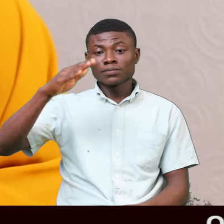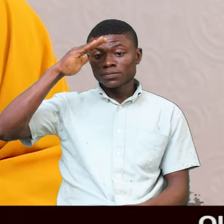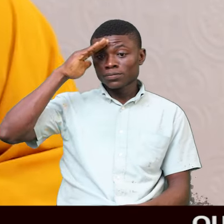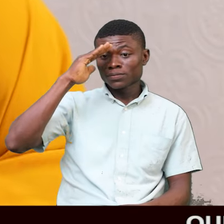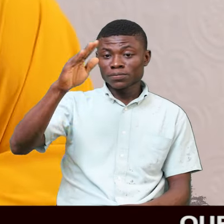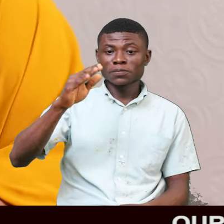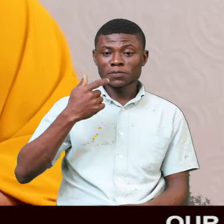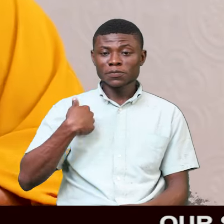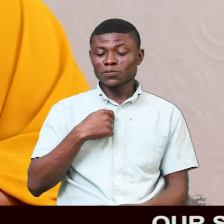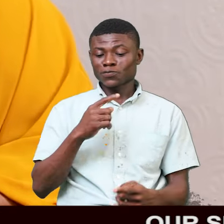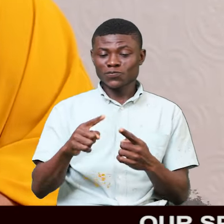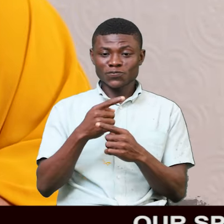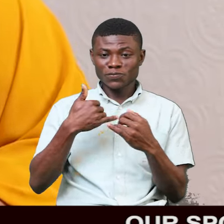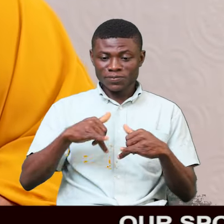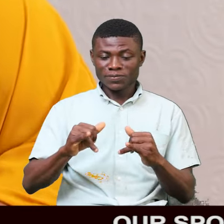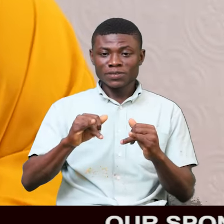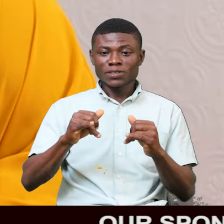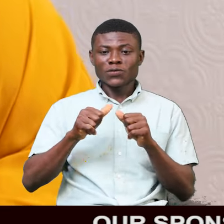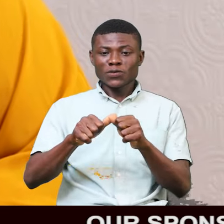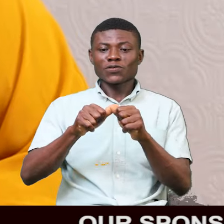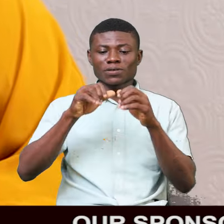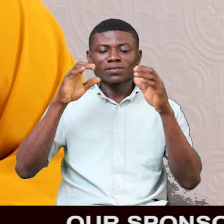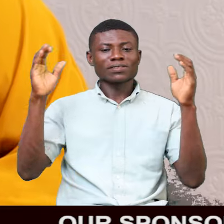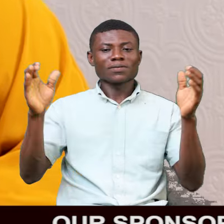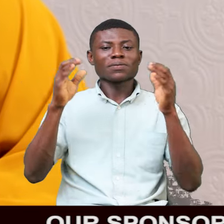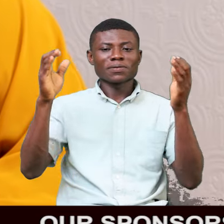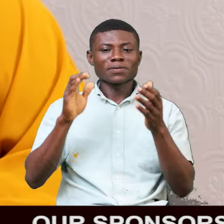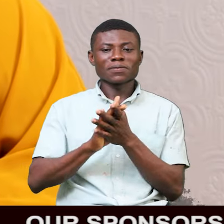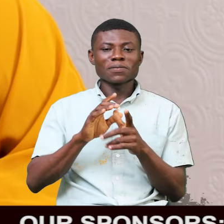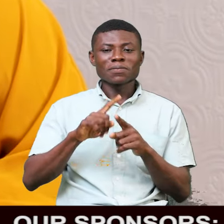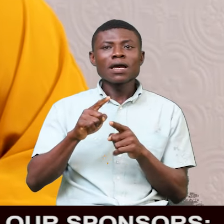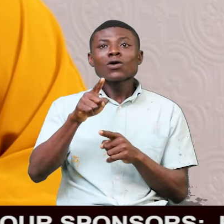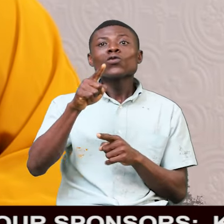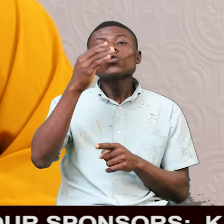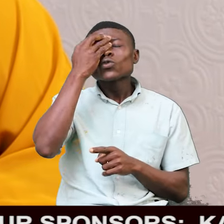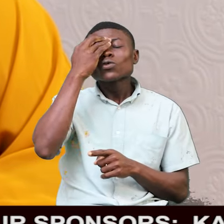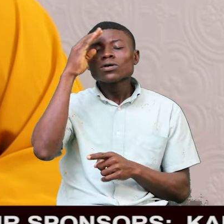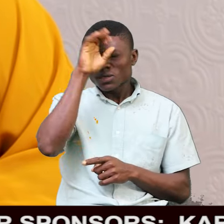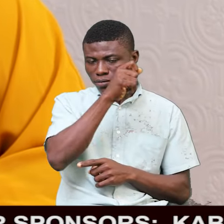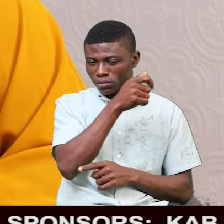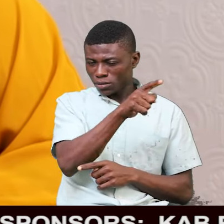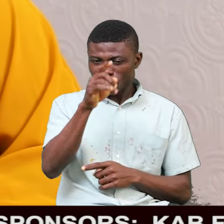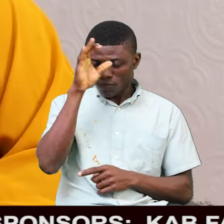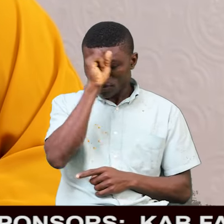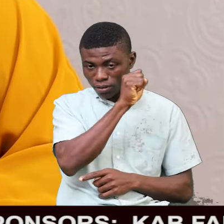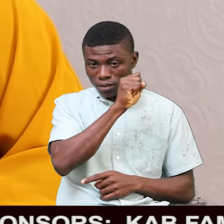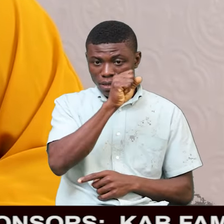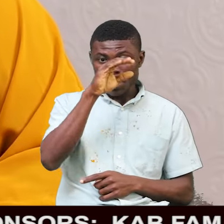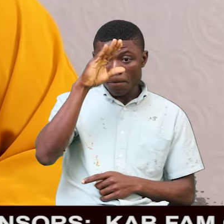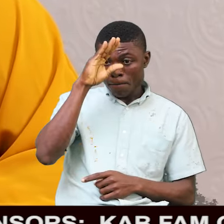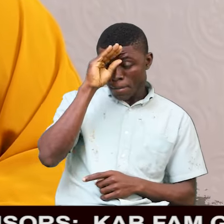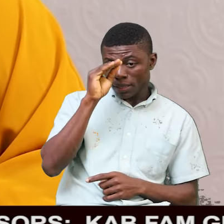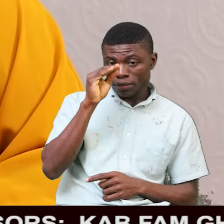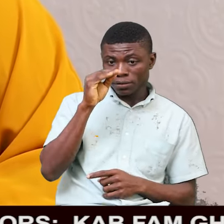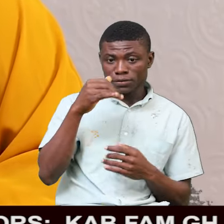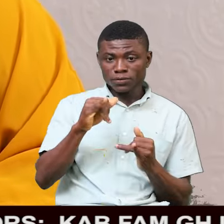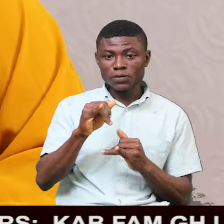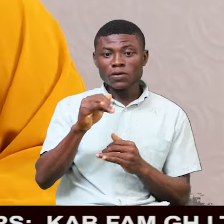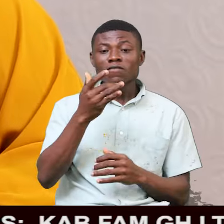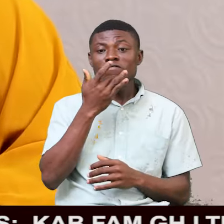Hello, and as we share a celebration of marriages, now guess what? Your favorite man of God and